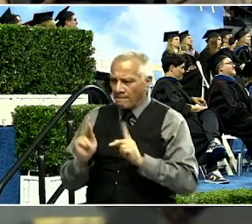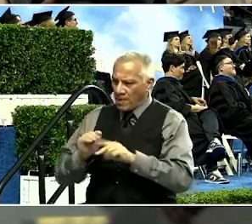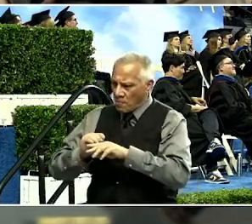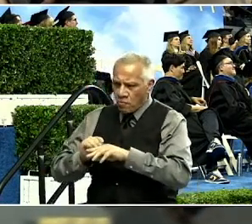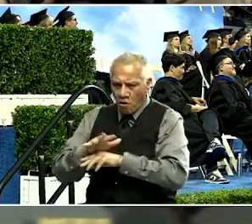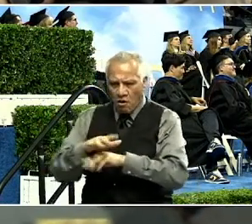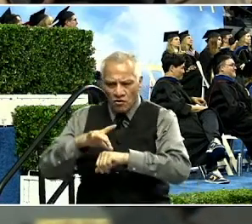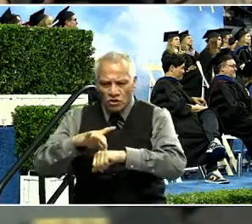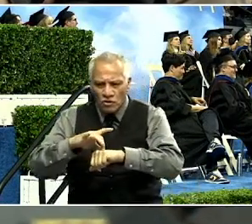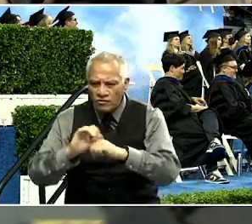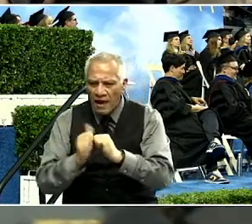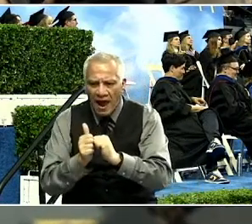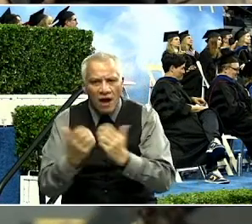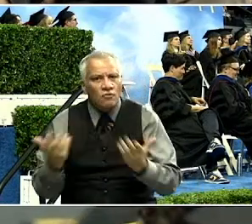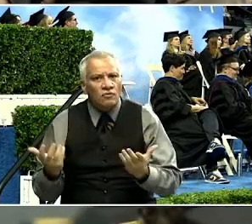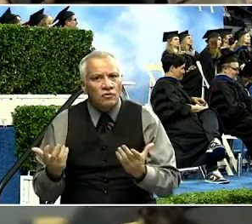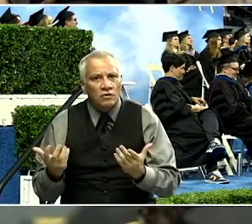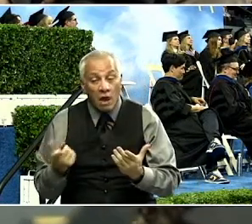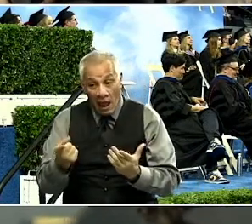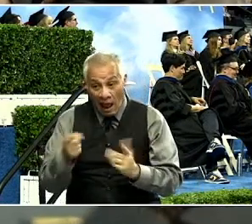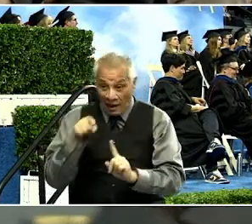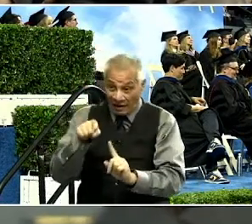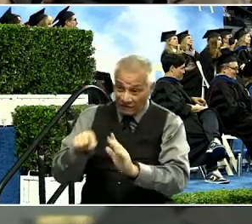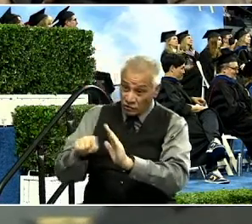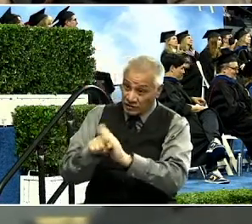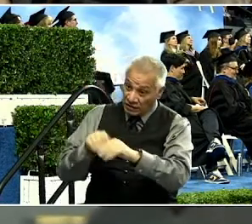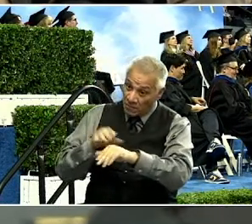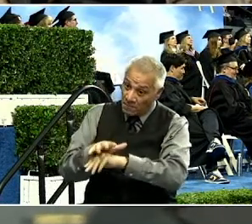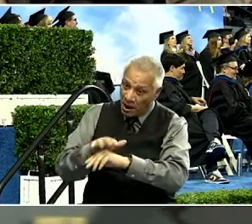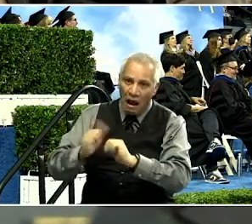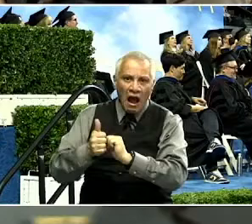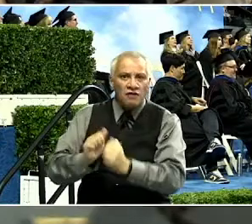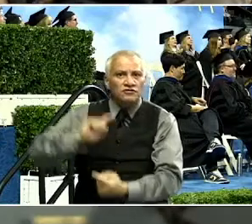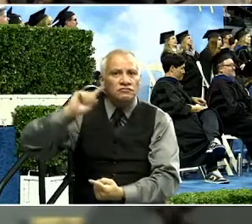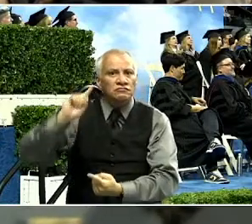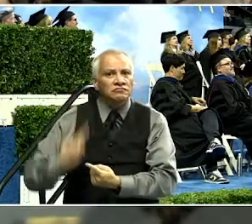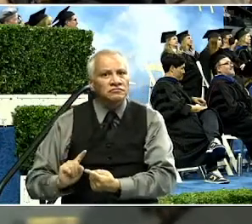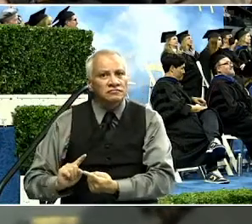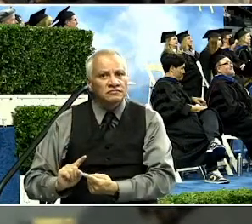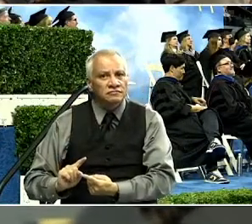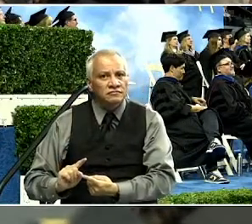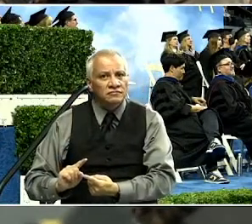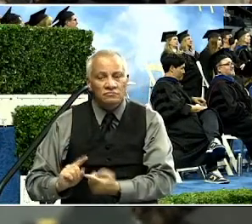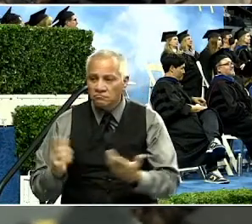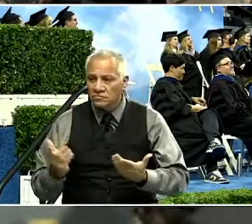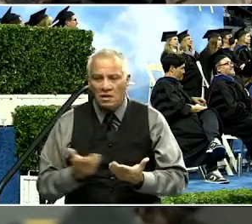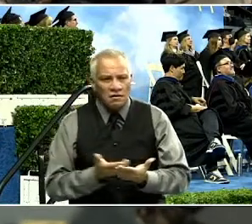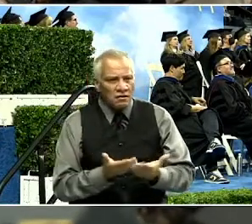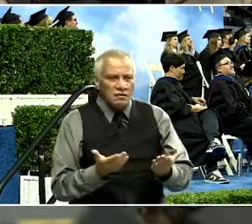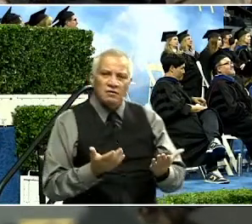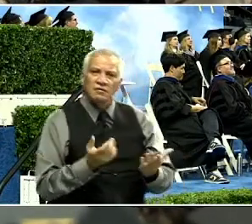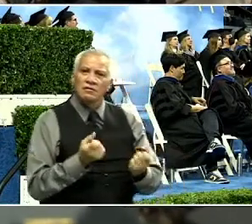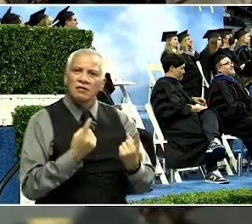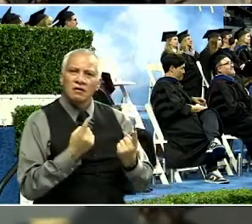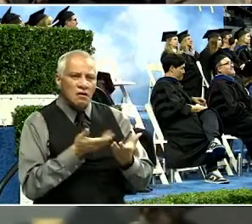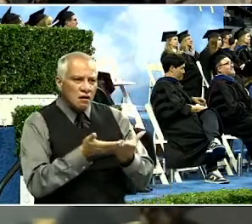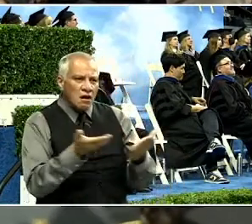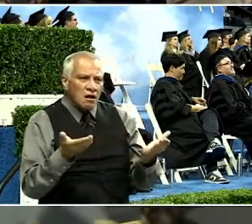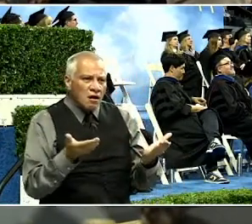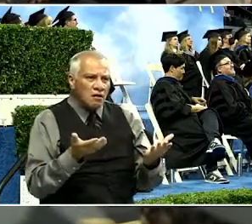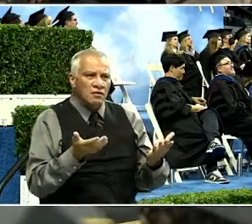on the planet? What do we need to do to mitigate the negative effects? How do we prevent and